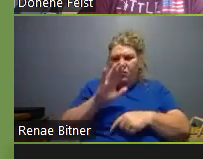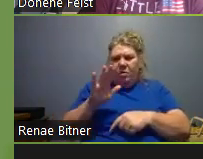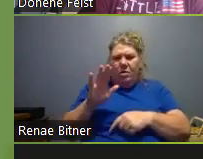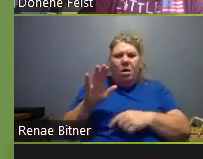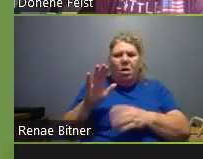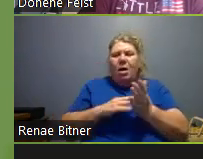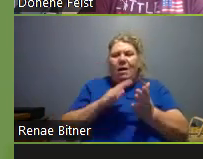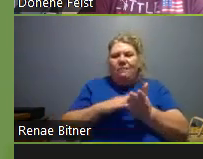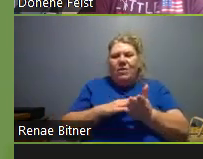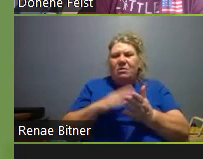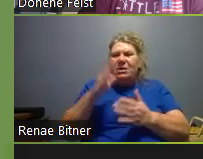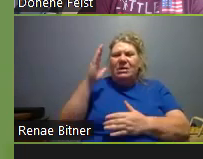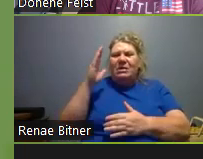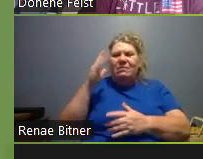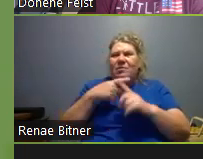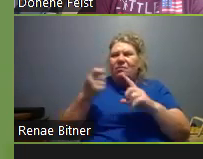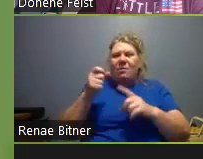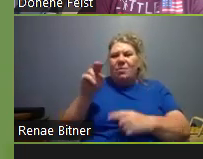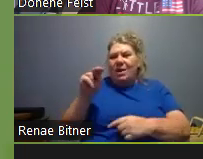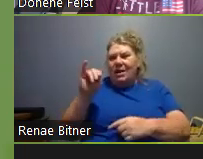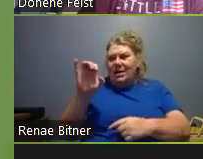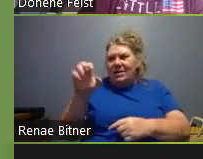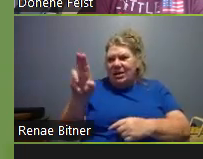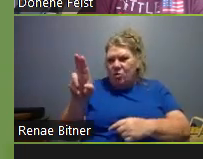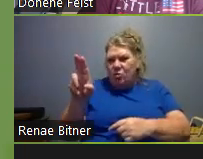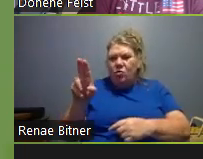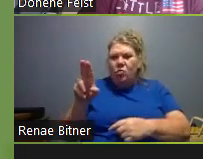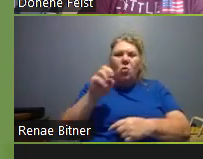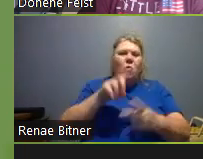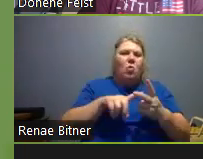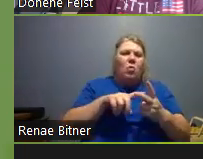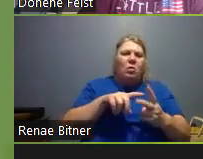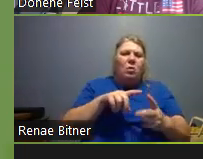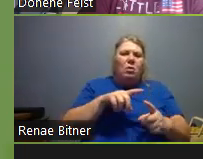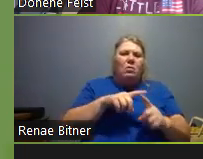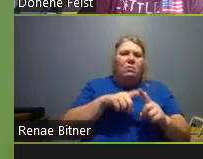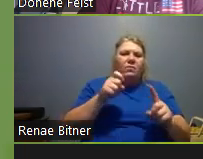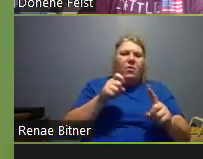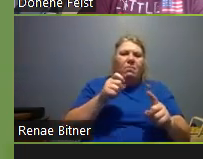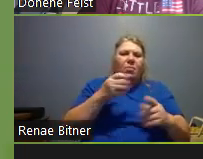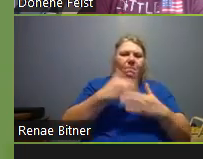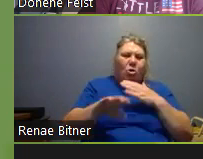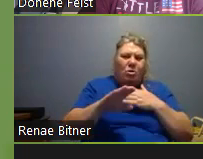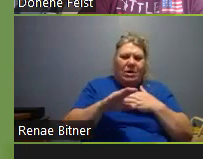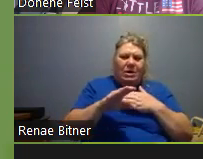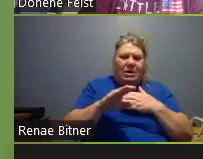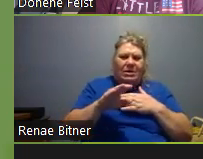times it will be from the NICUs or the the birthing